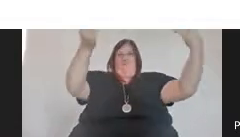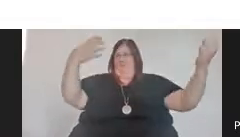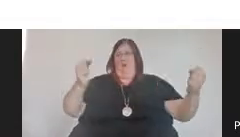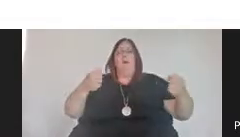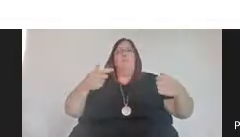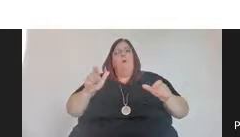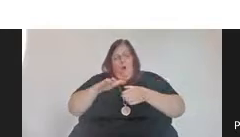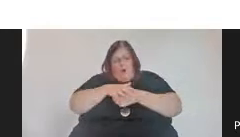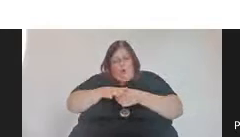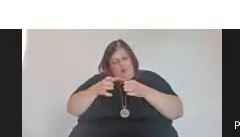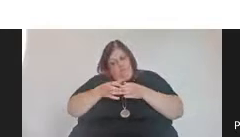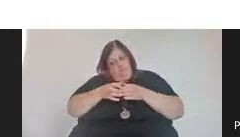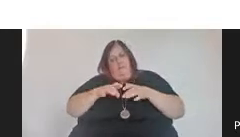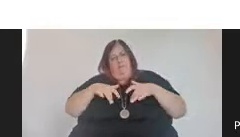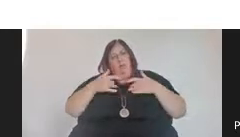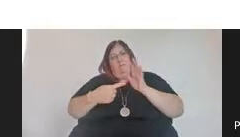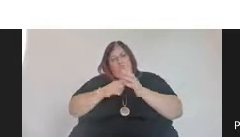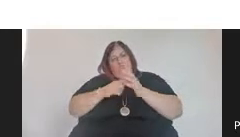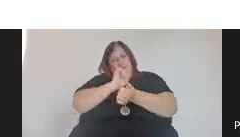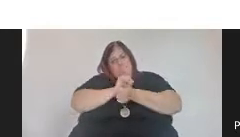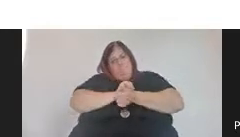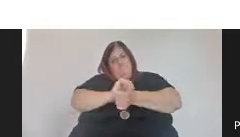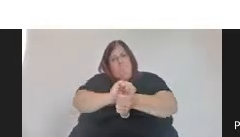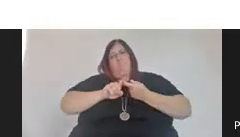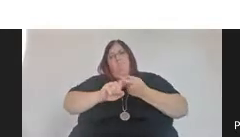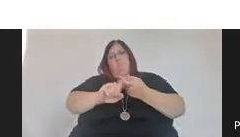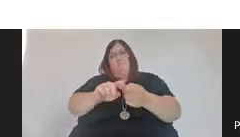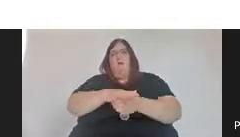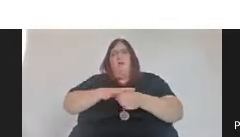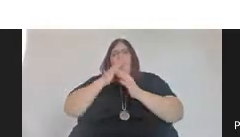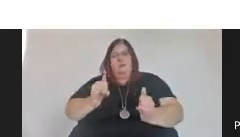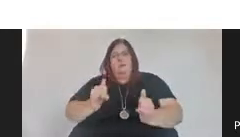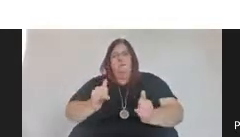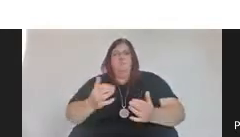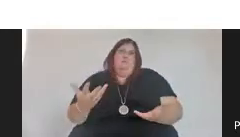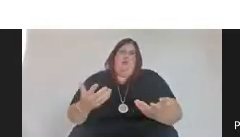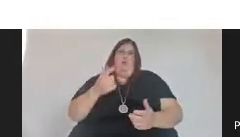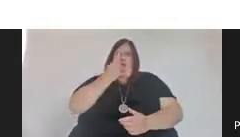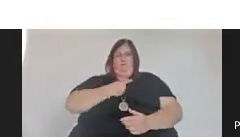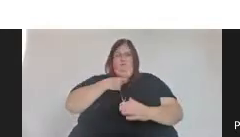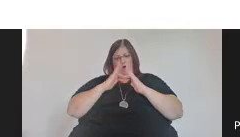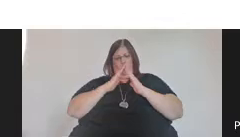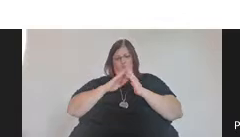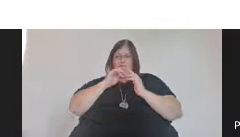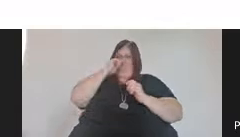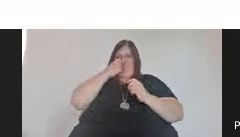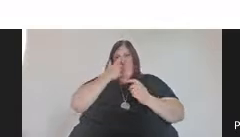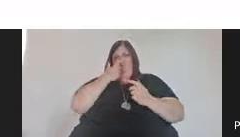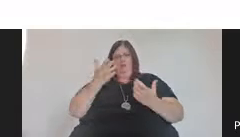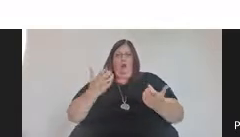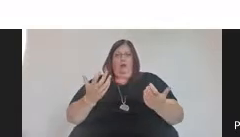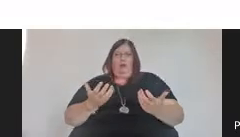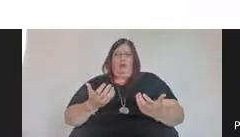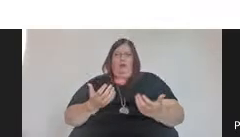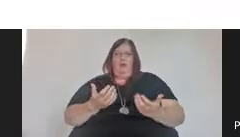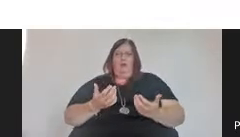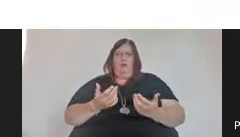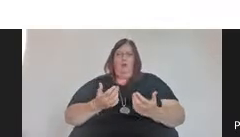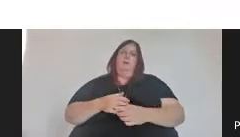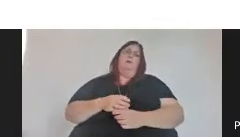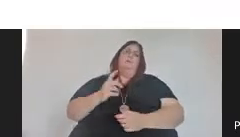get tested at a local level. And of course, now we know, because we all do it ourselves, that the work that went on locally has been